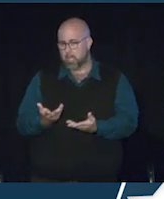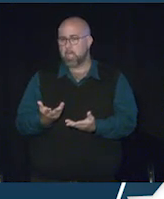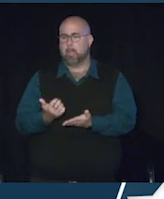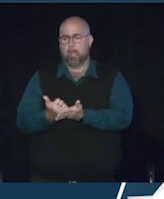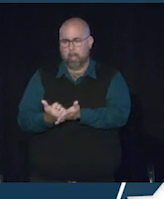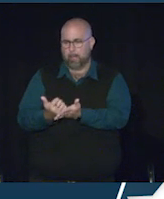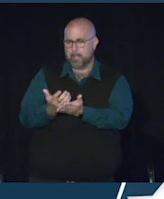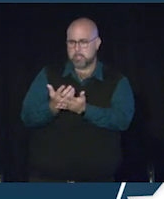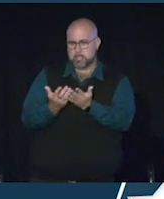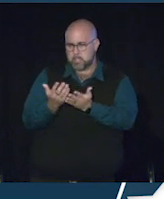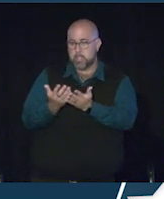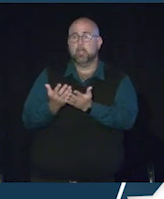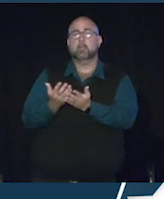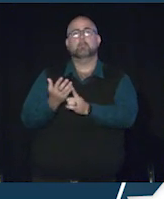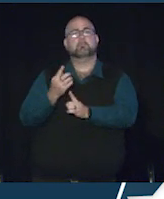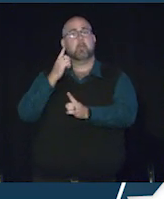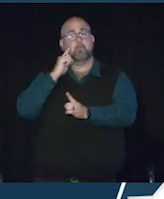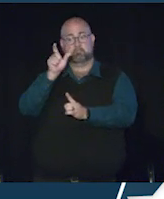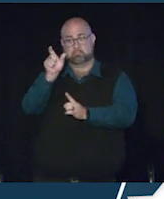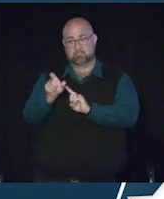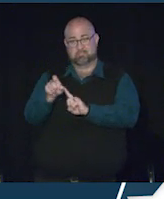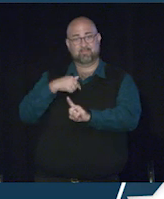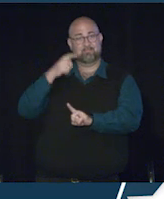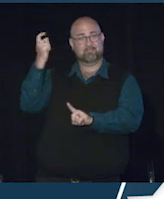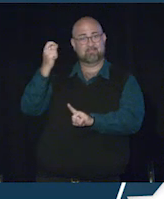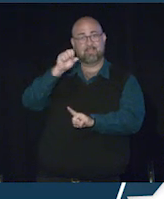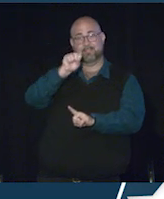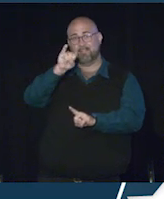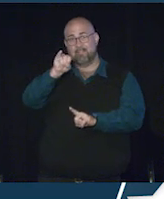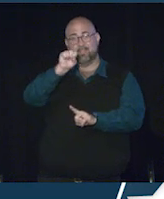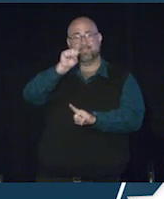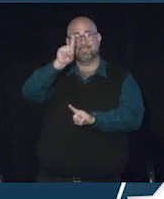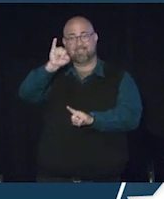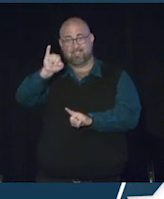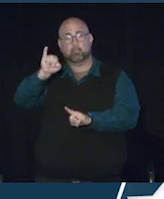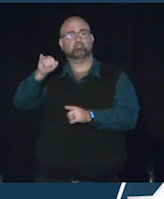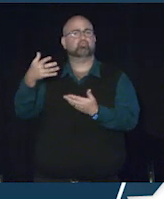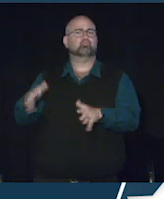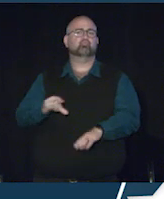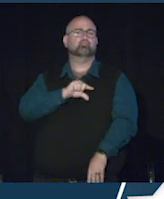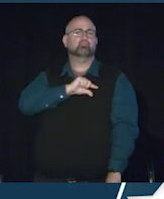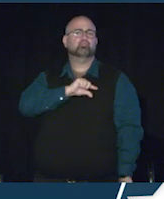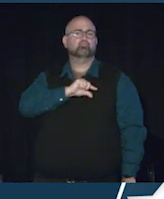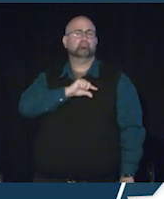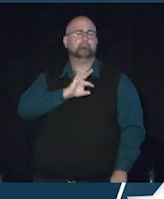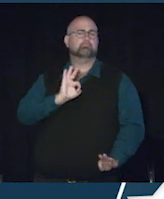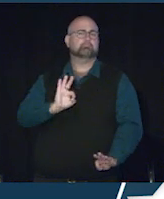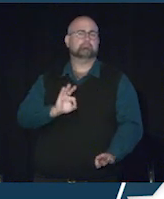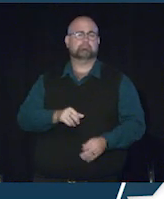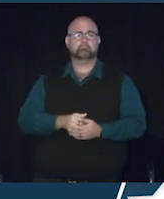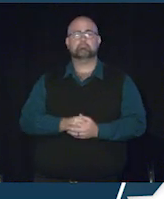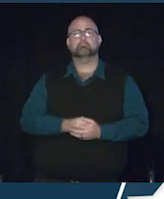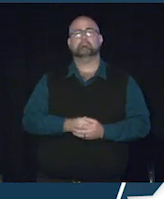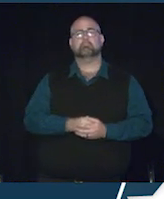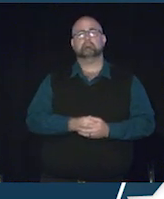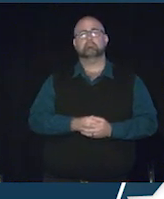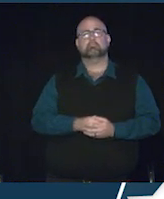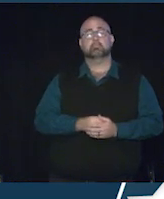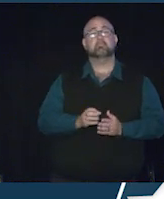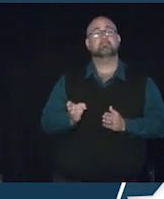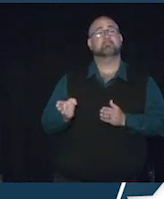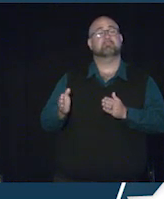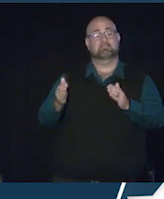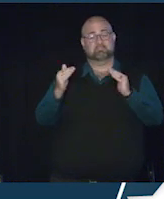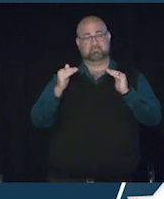regardless, individuals who receive SSI and SSD are still considered eligible for the program. On another note, we